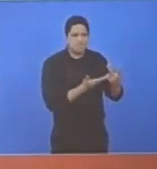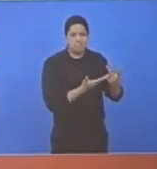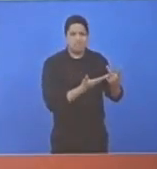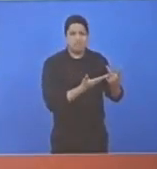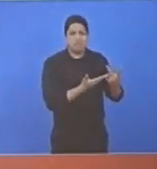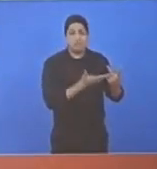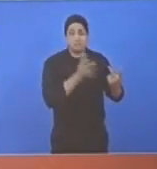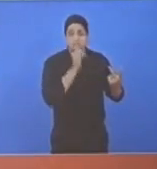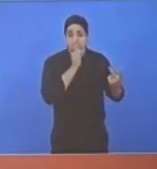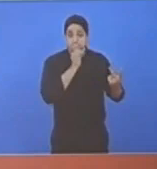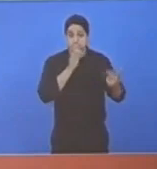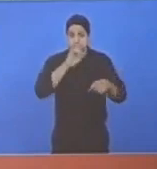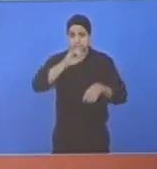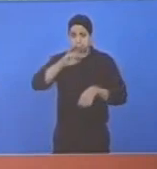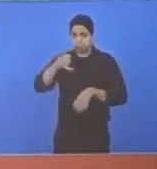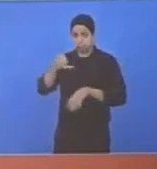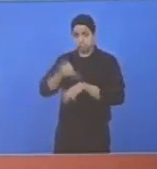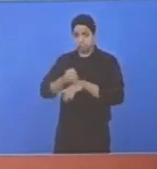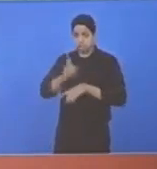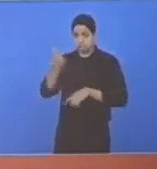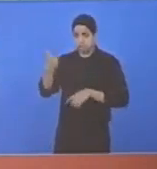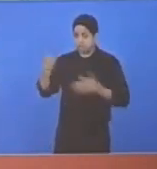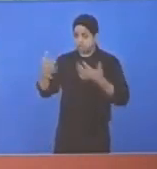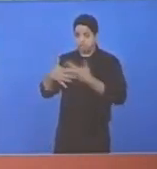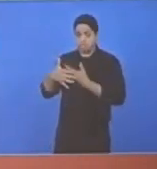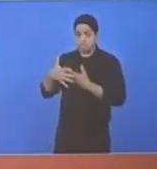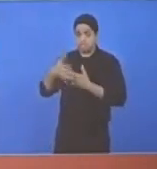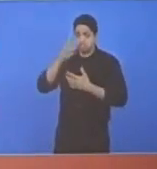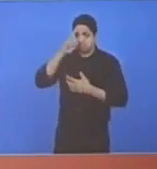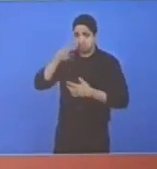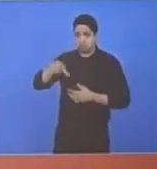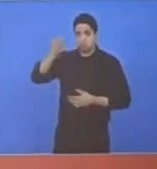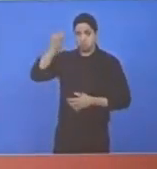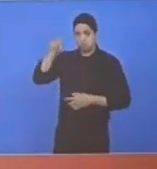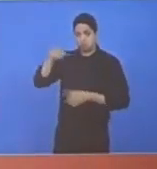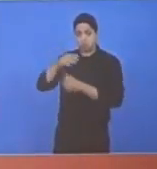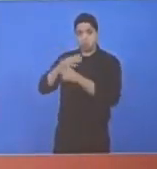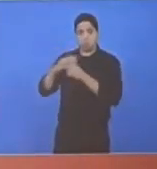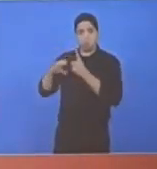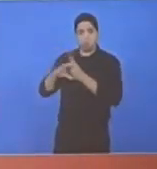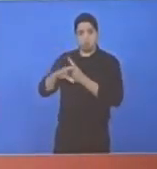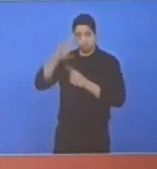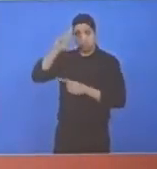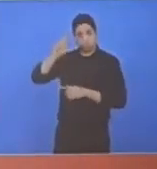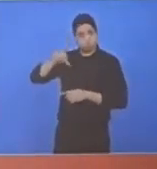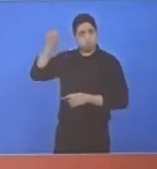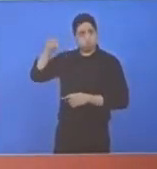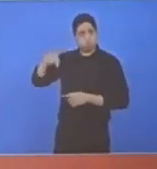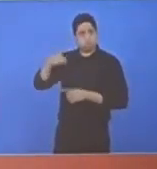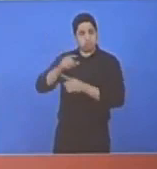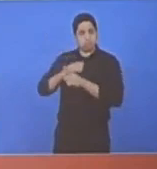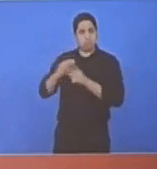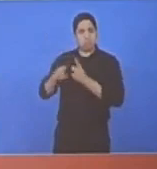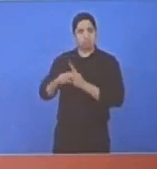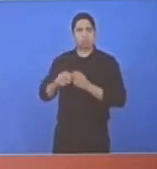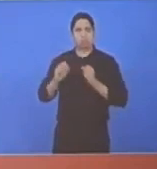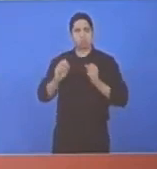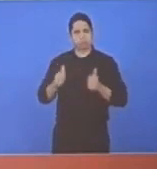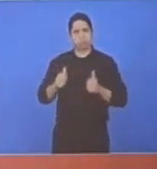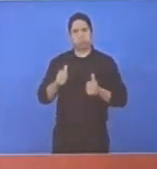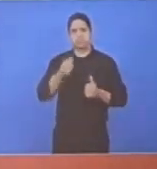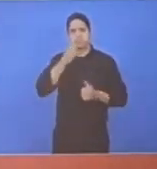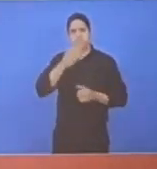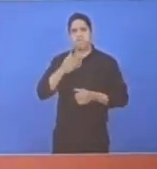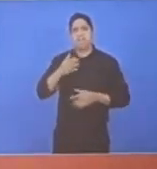value. Jerusalem is the city, the chosen city, chosen for, by God for